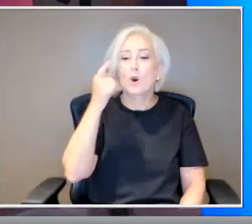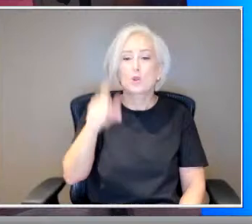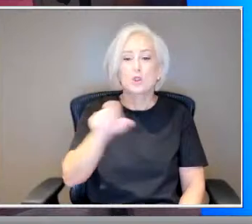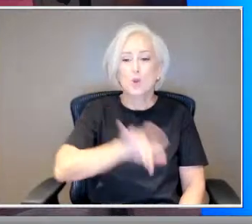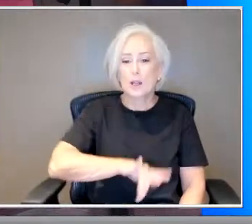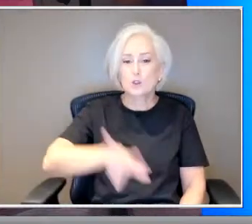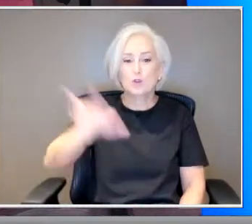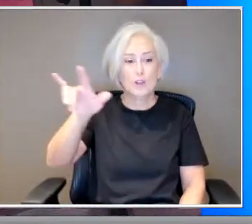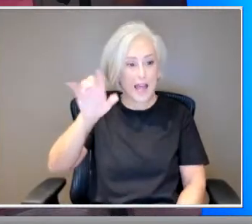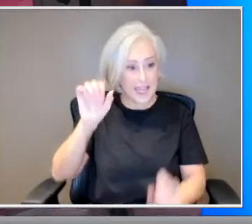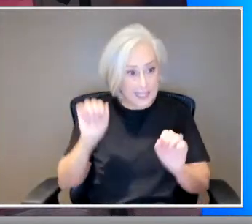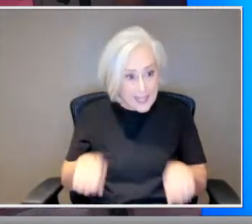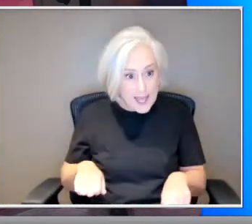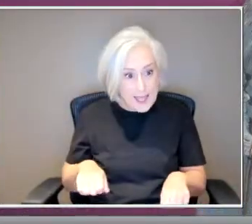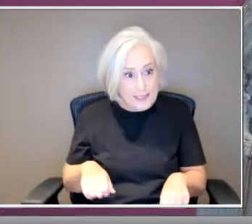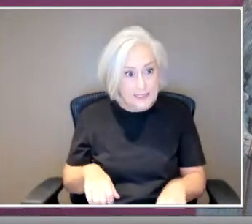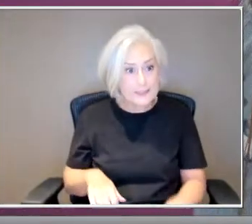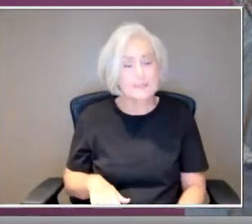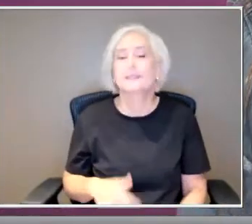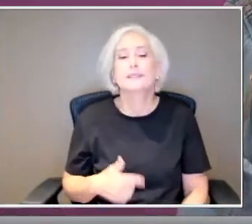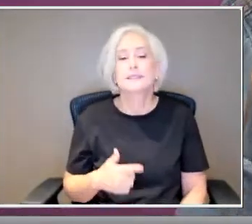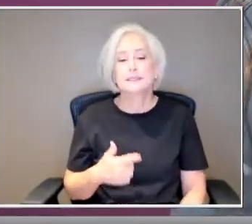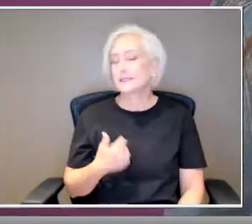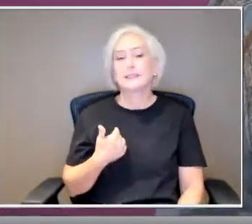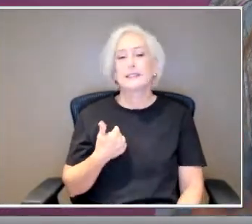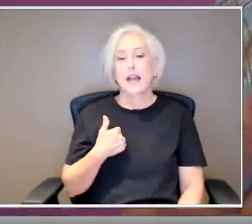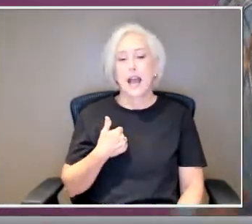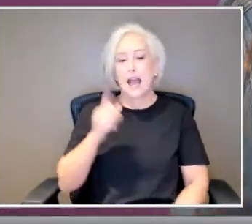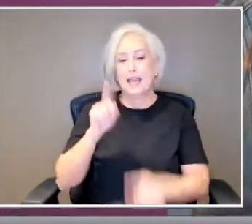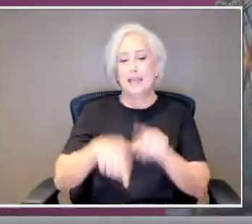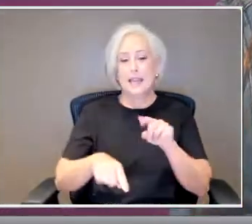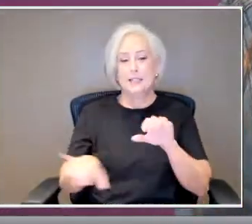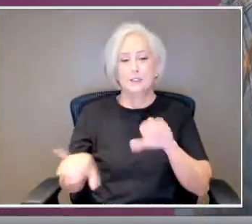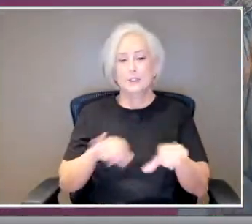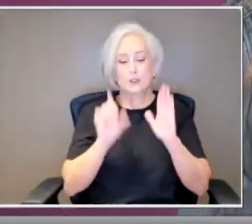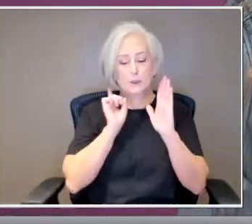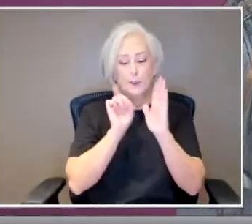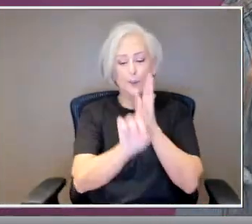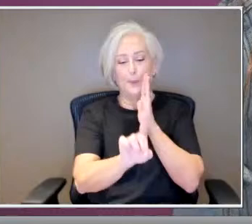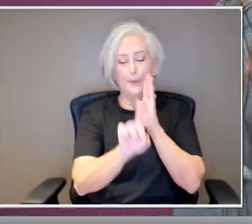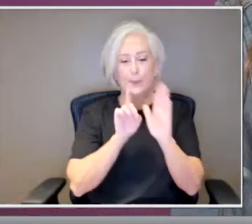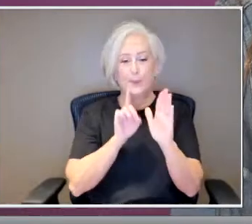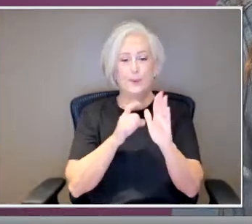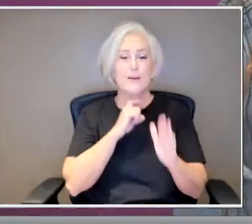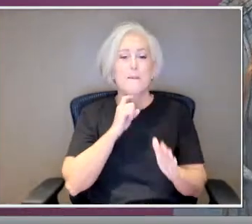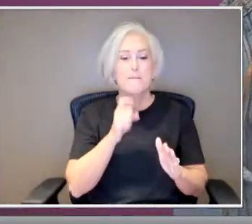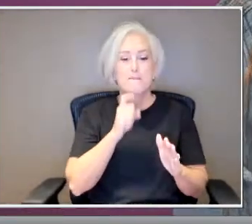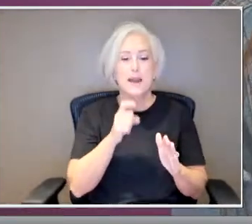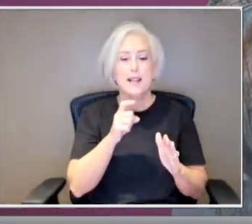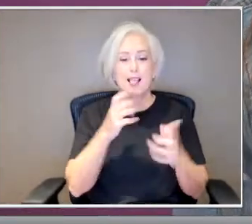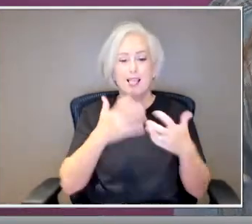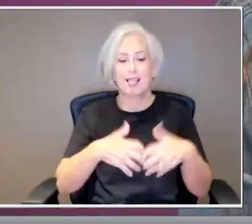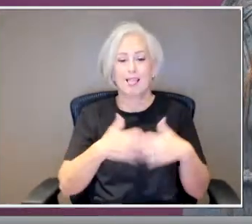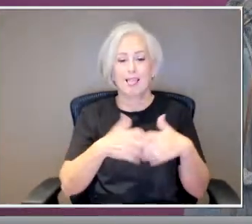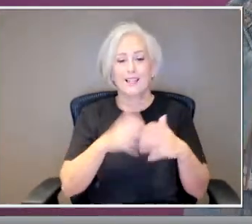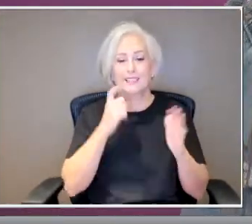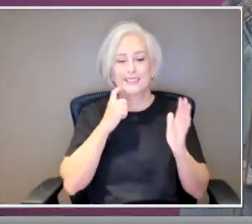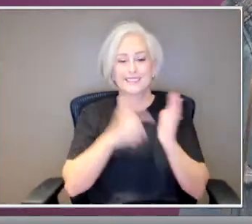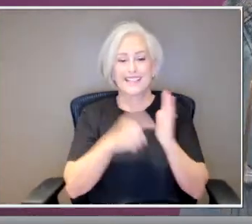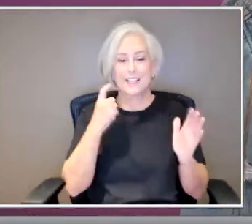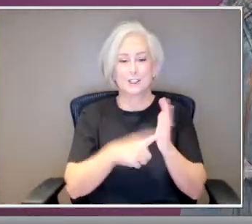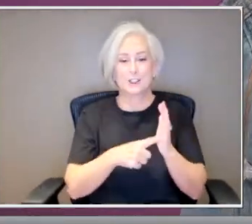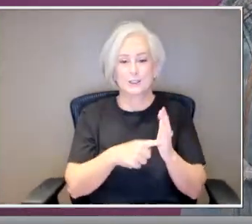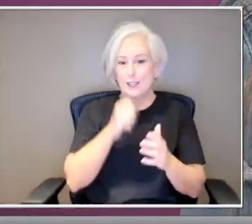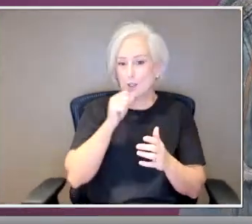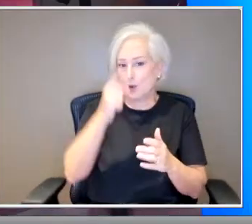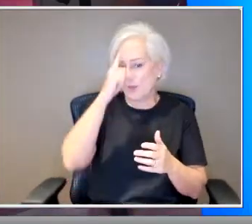like? Well, I can't go through like the detectors, metal detectors or anything, so I don't think I even have the option. You do.